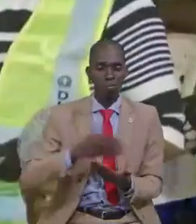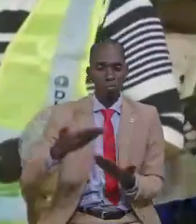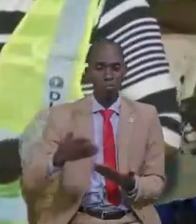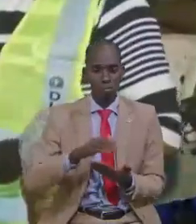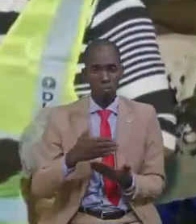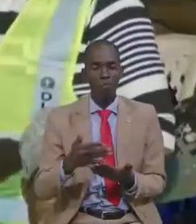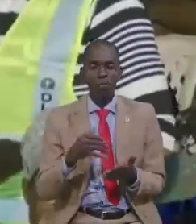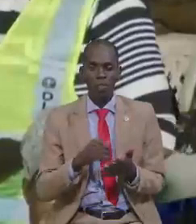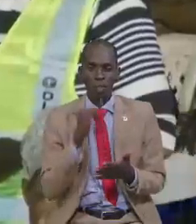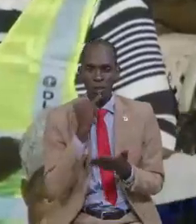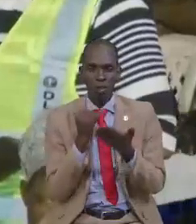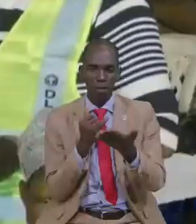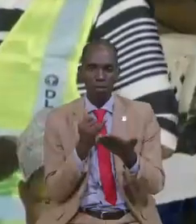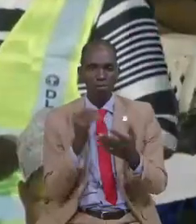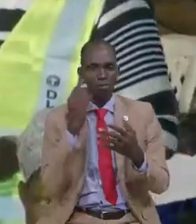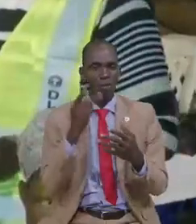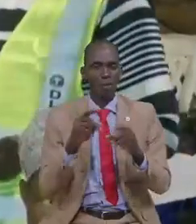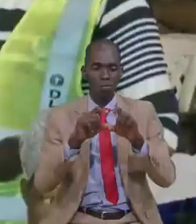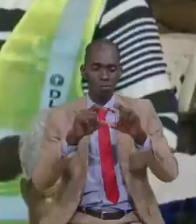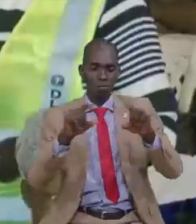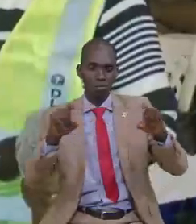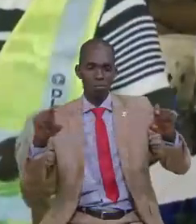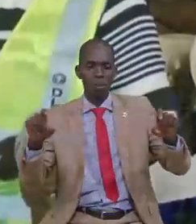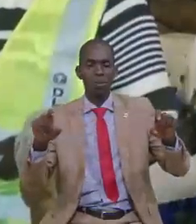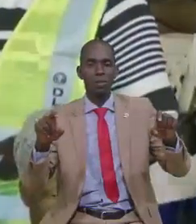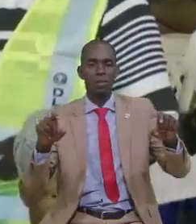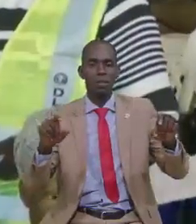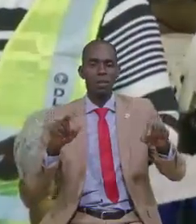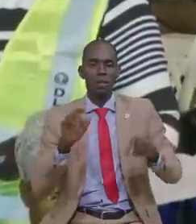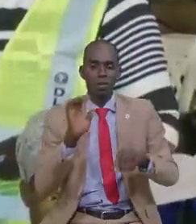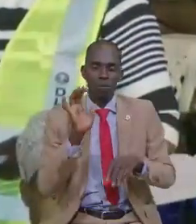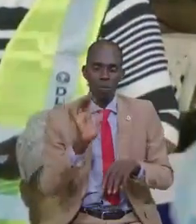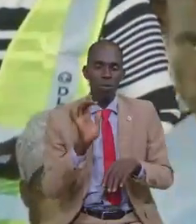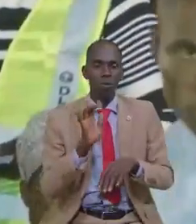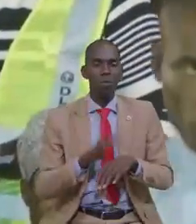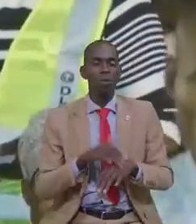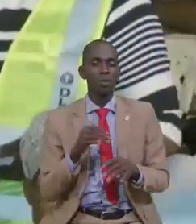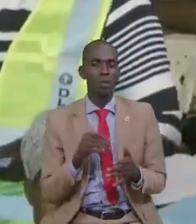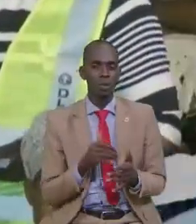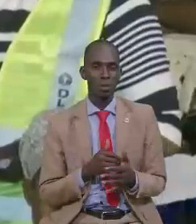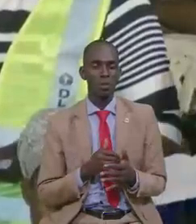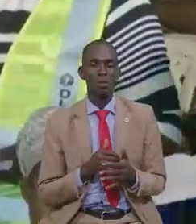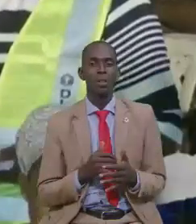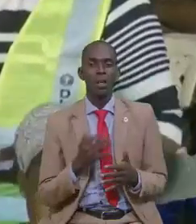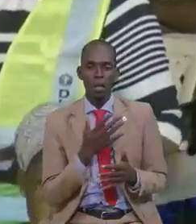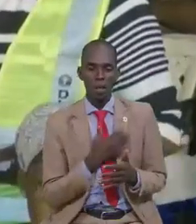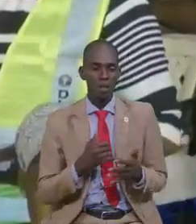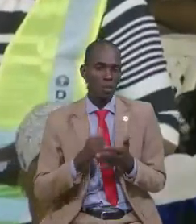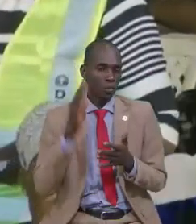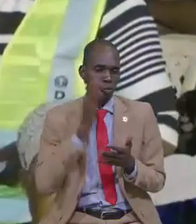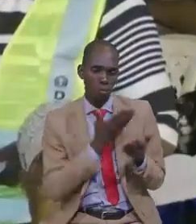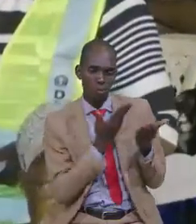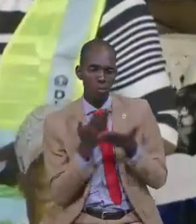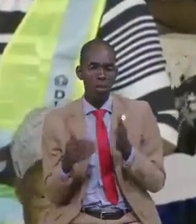this broadcast. You will click it and fill the form. We